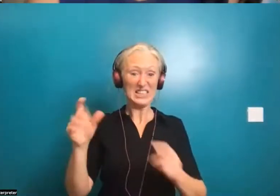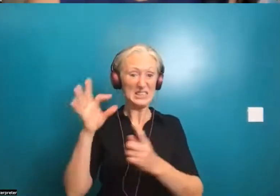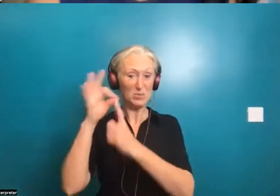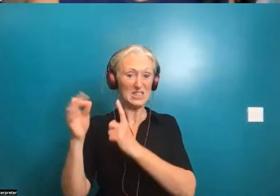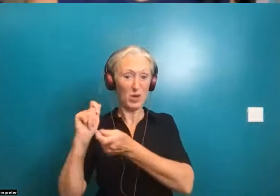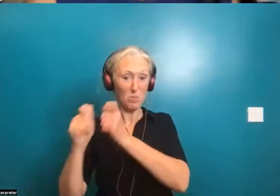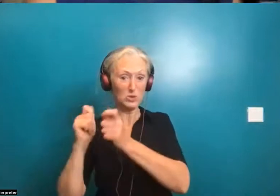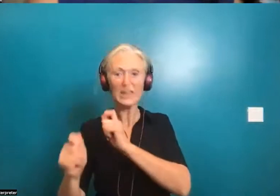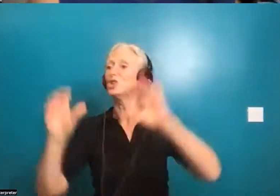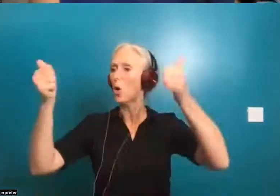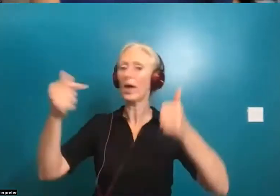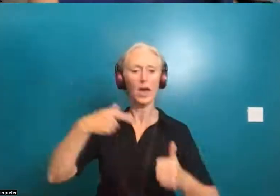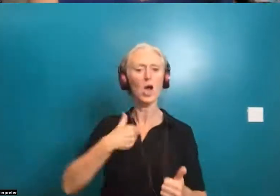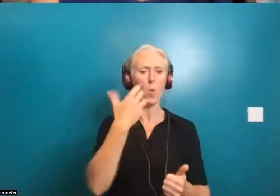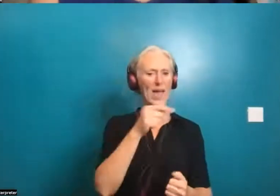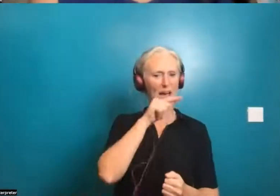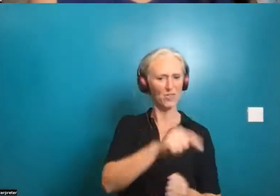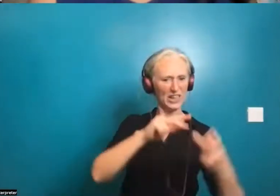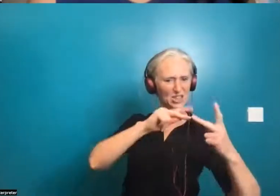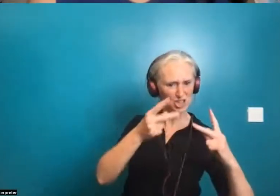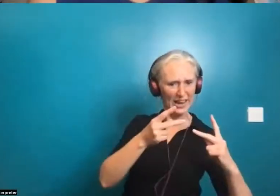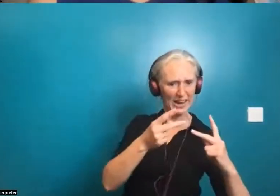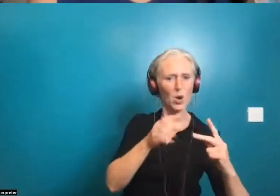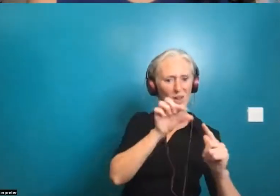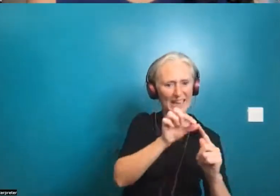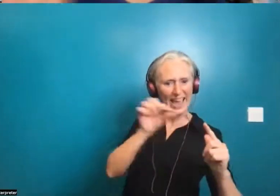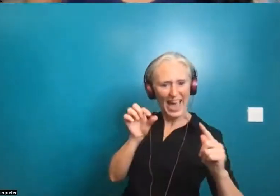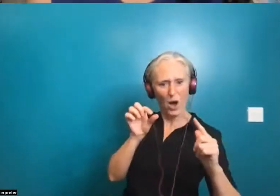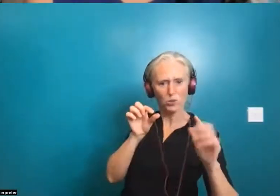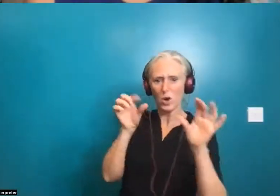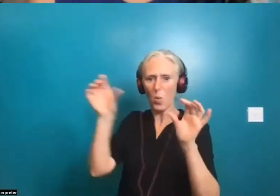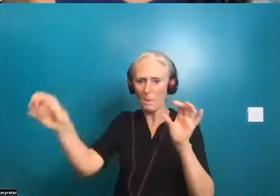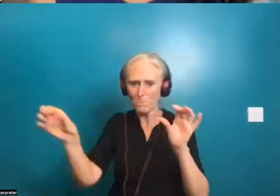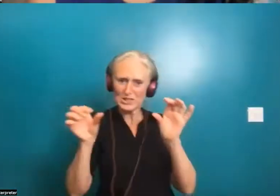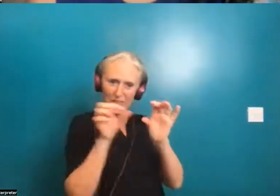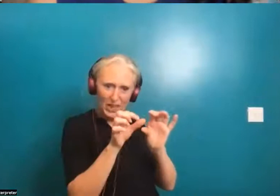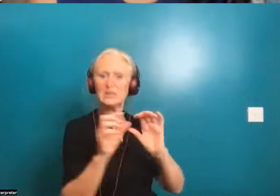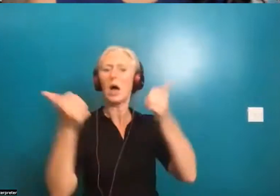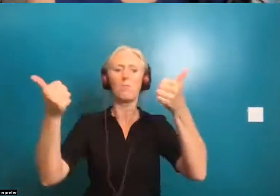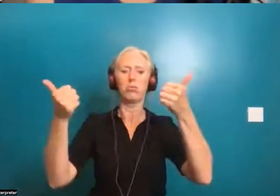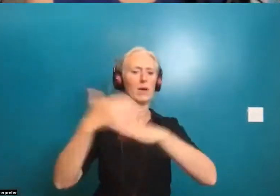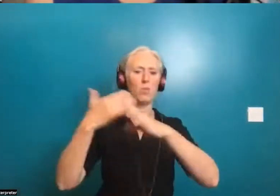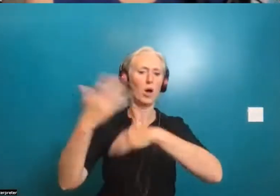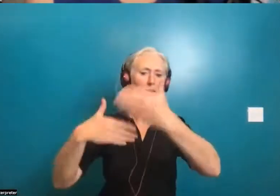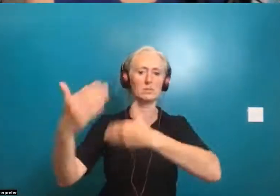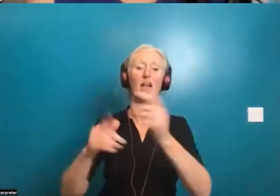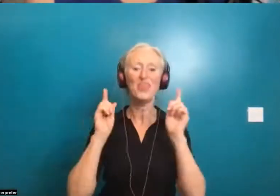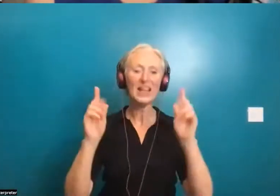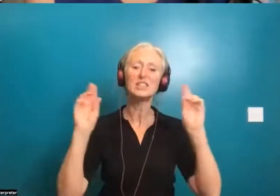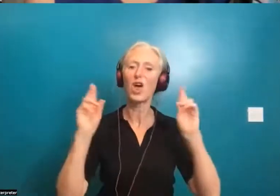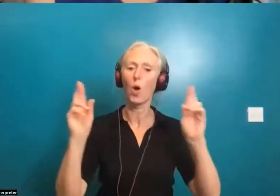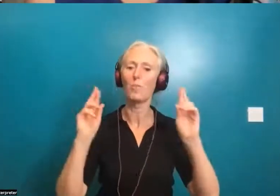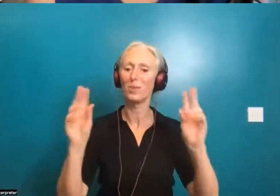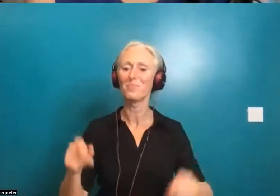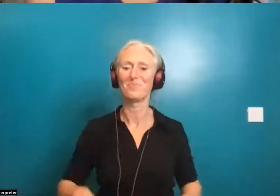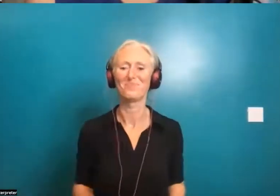gene therapy. But we're still a long way from that. But yeah, that's what I would hope. Can I